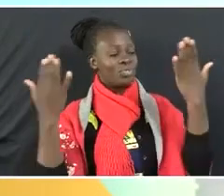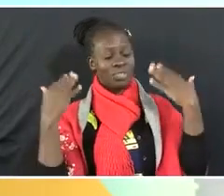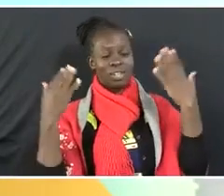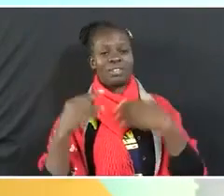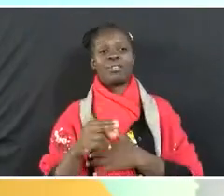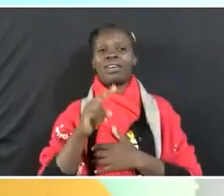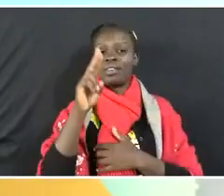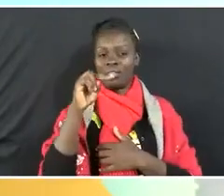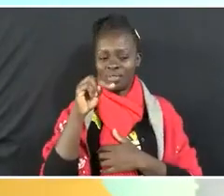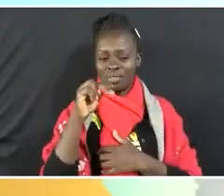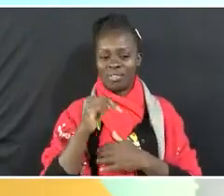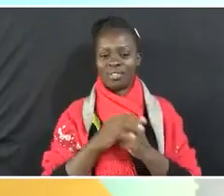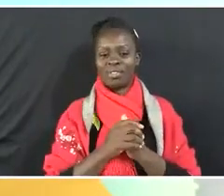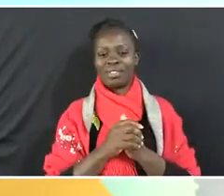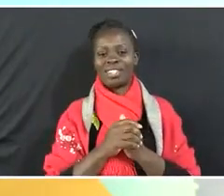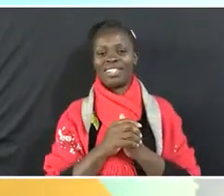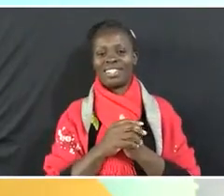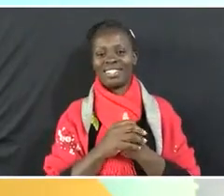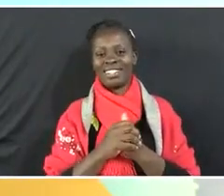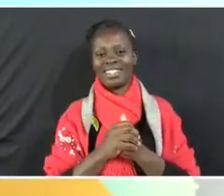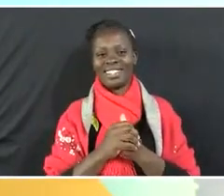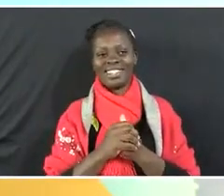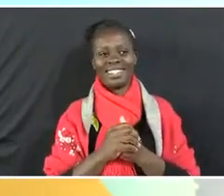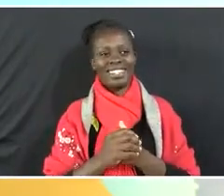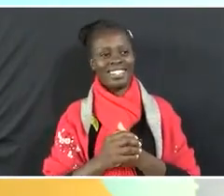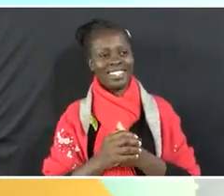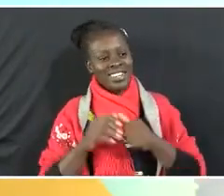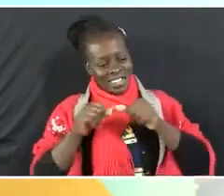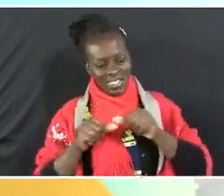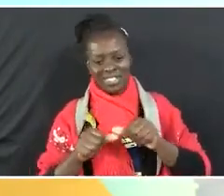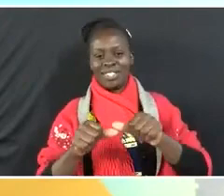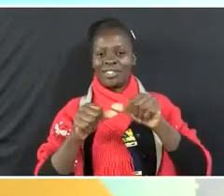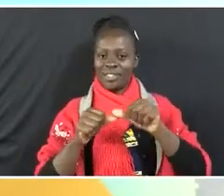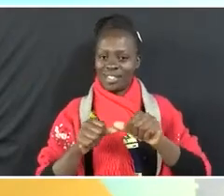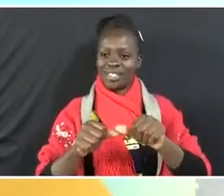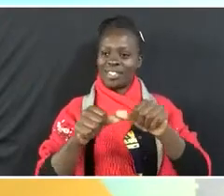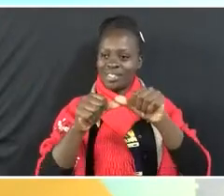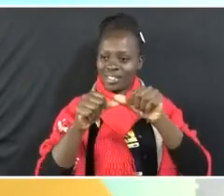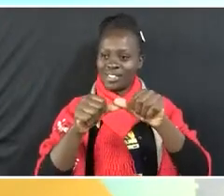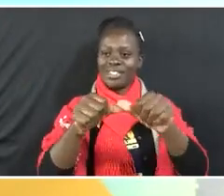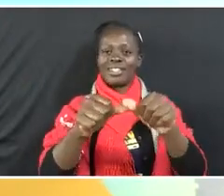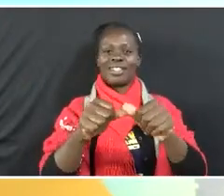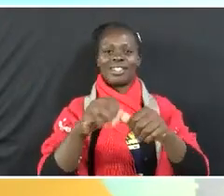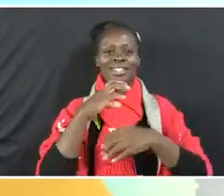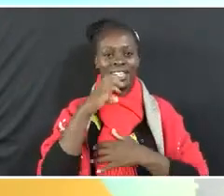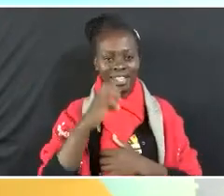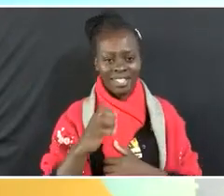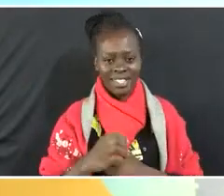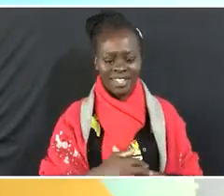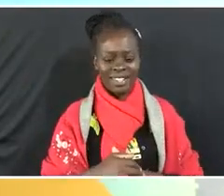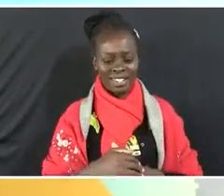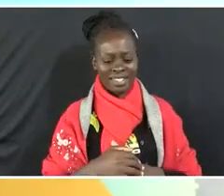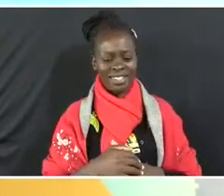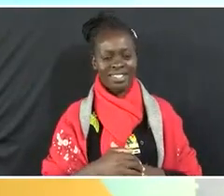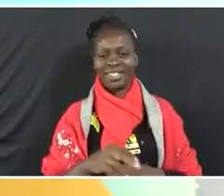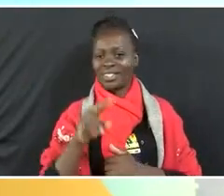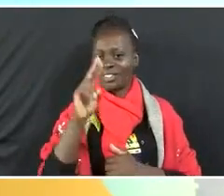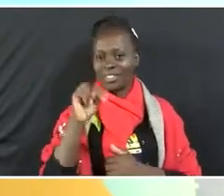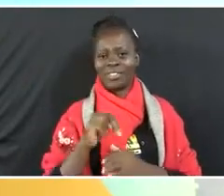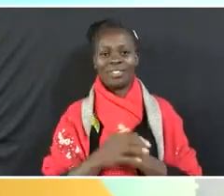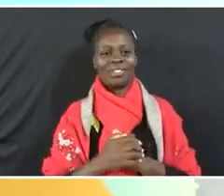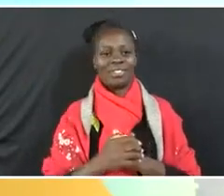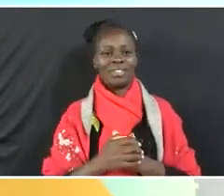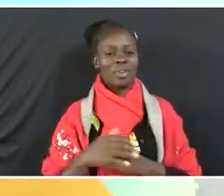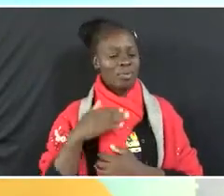in kindergarten, you are an elder. Right now, Ren is in ambassadors, you are an elder. By the time Ren is becoming an elder,